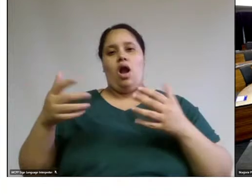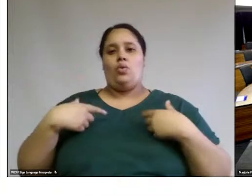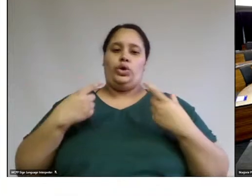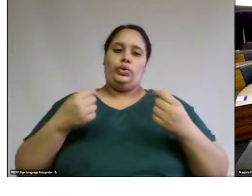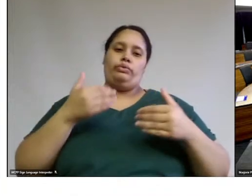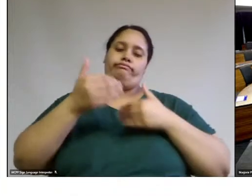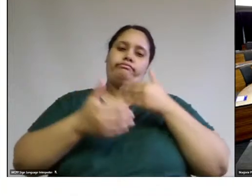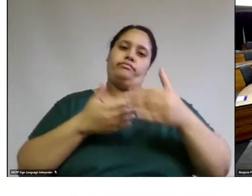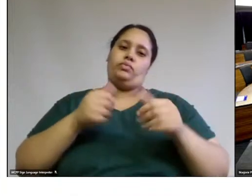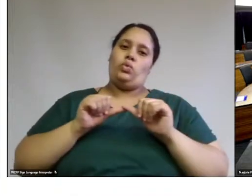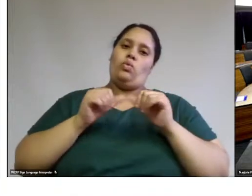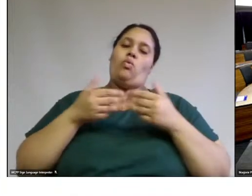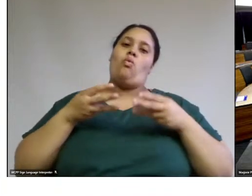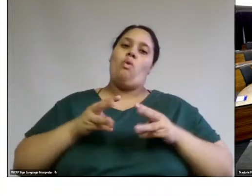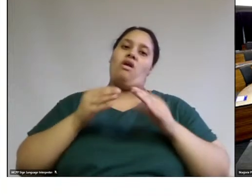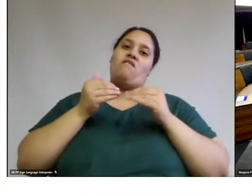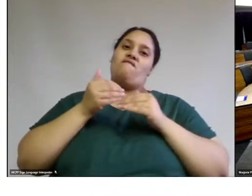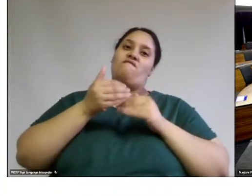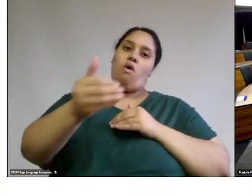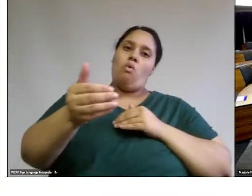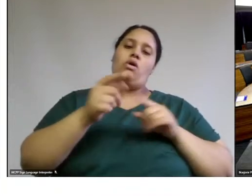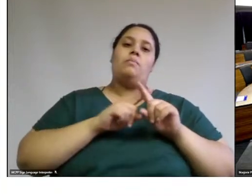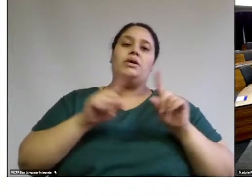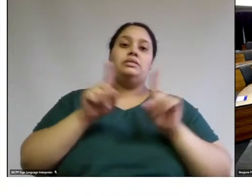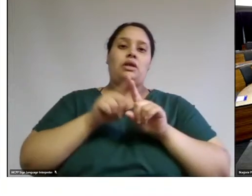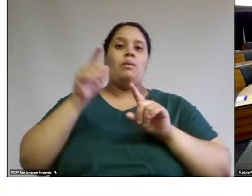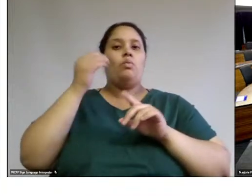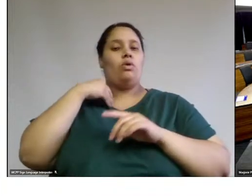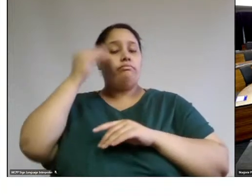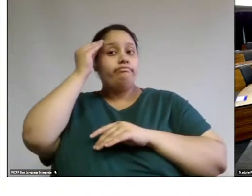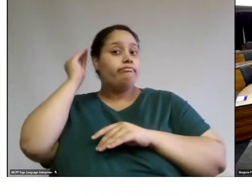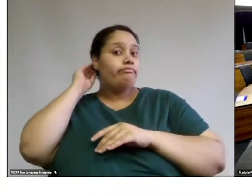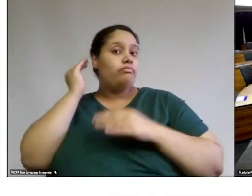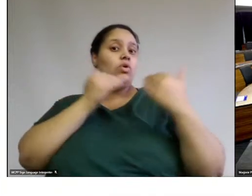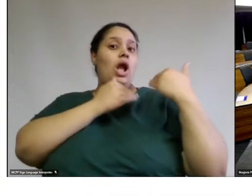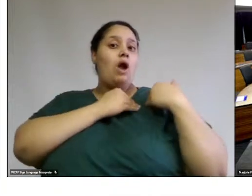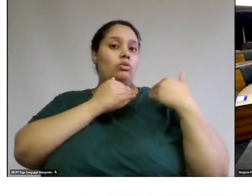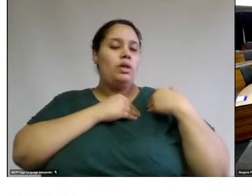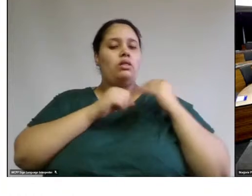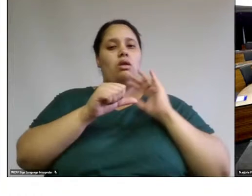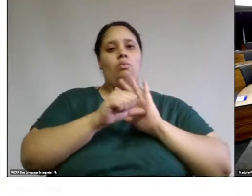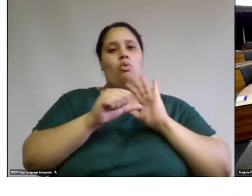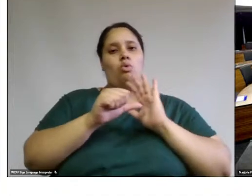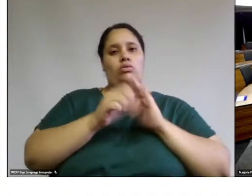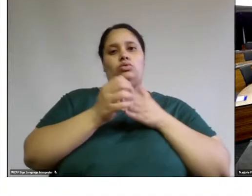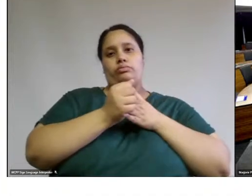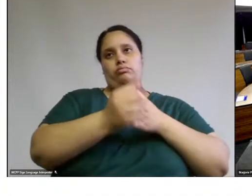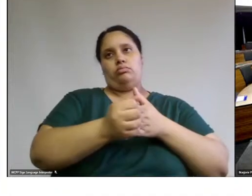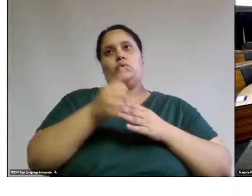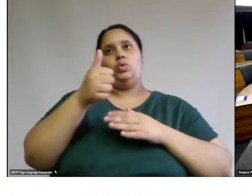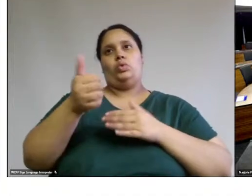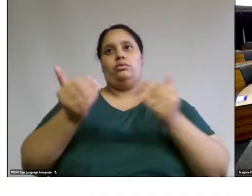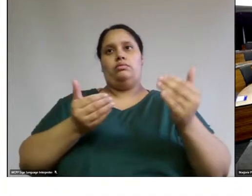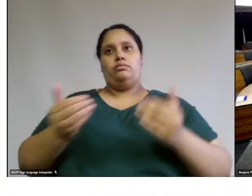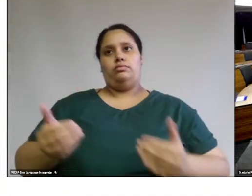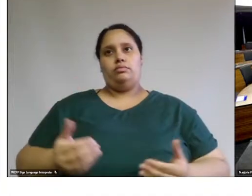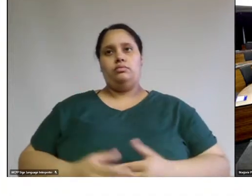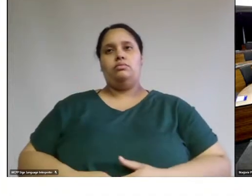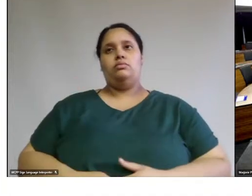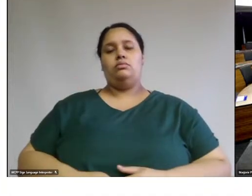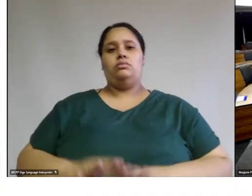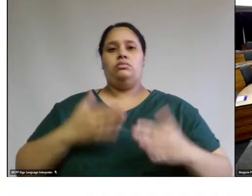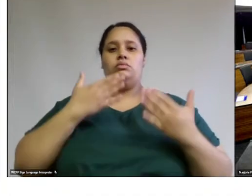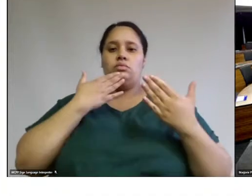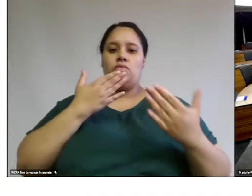forward, and not forgetting that accountability is the cornerstone of good governance. So thank you very